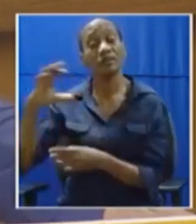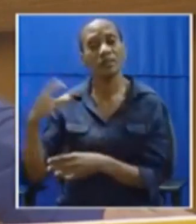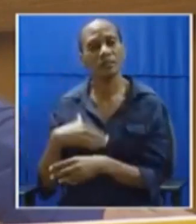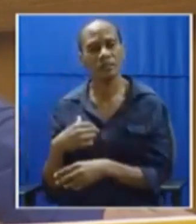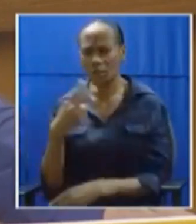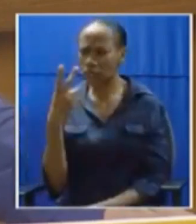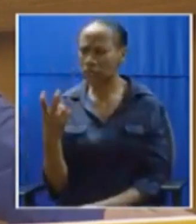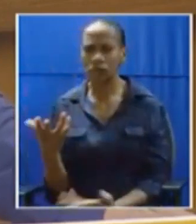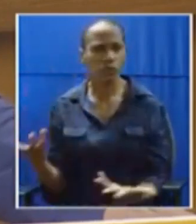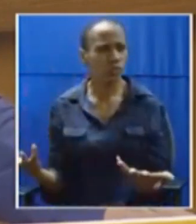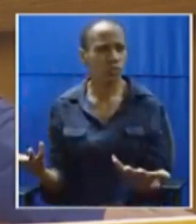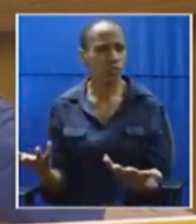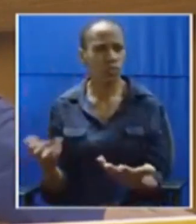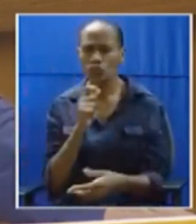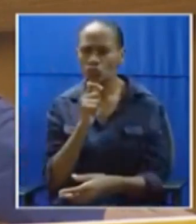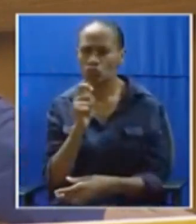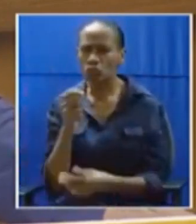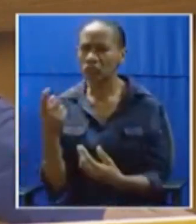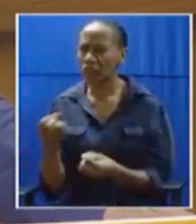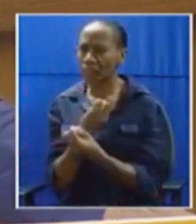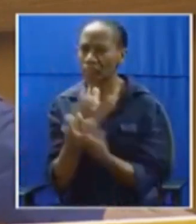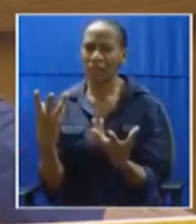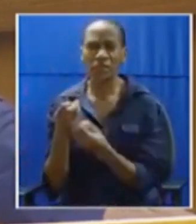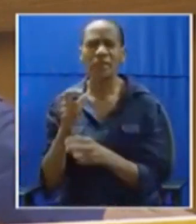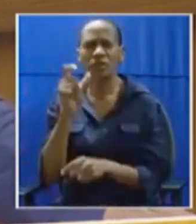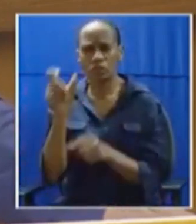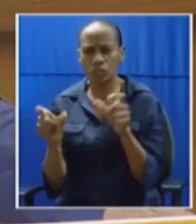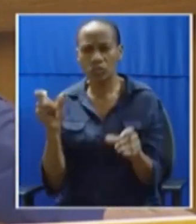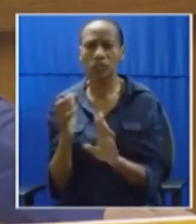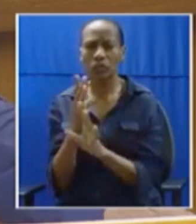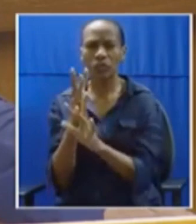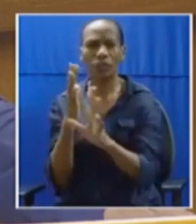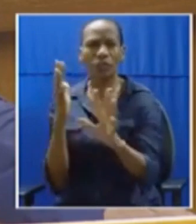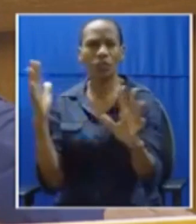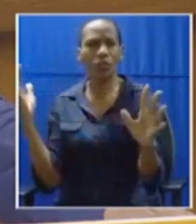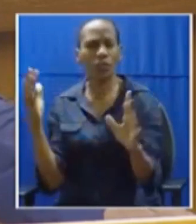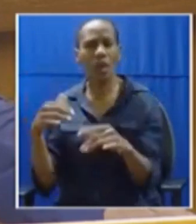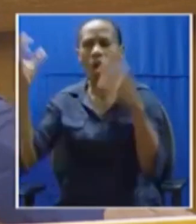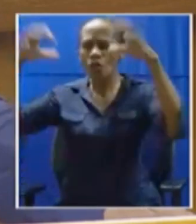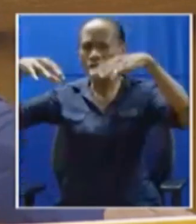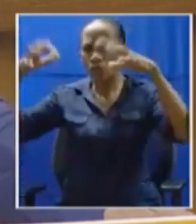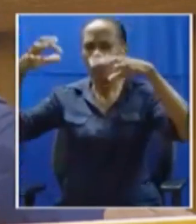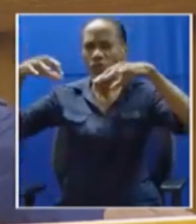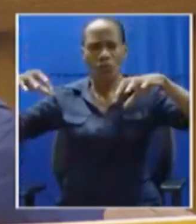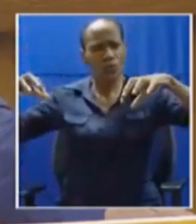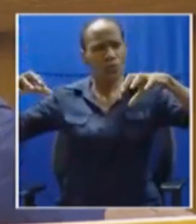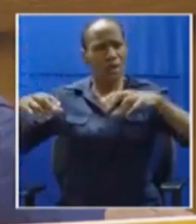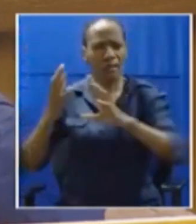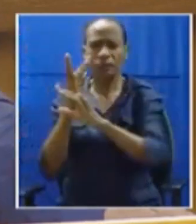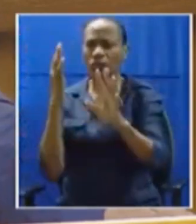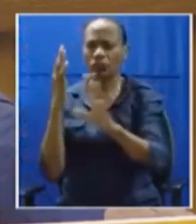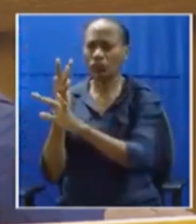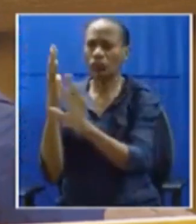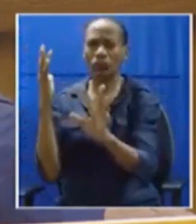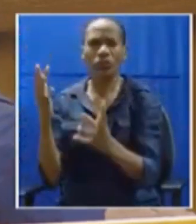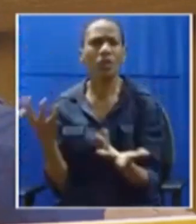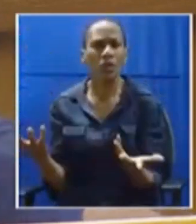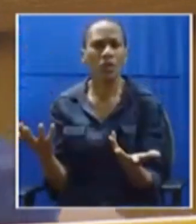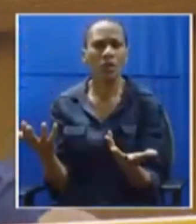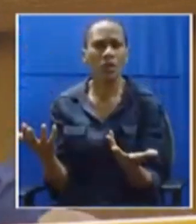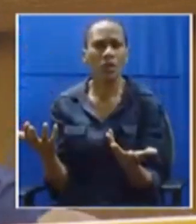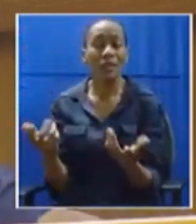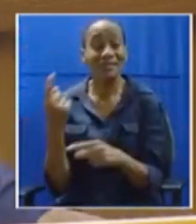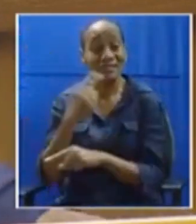of our nation. Hundreds of students standing helplessly outside in the pouring rain on the day that lectures officially